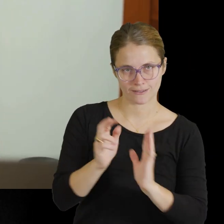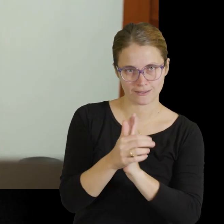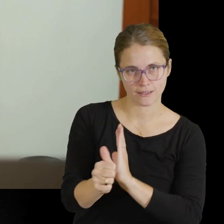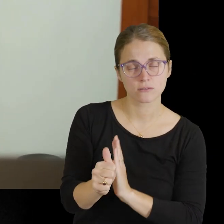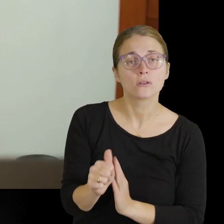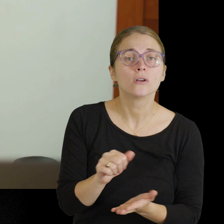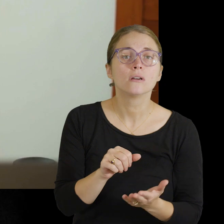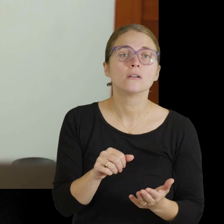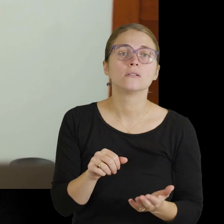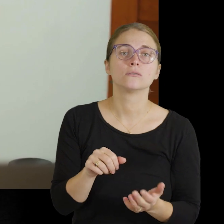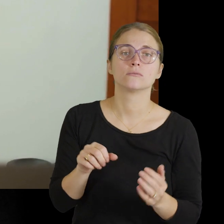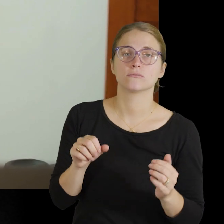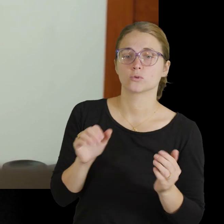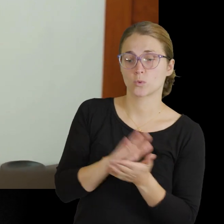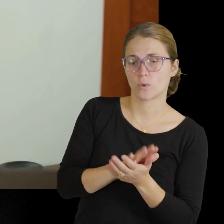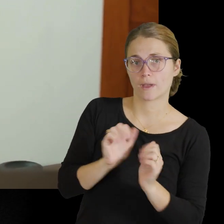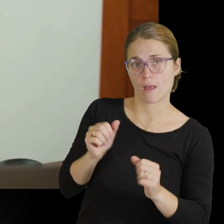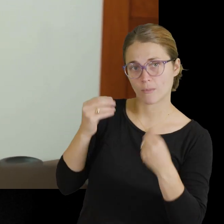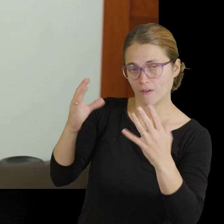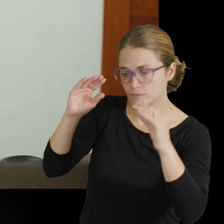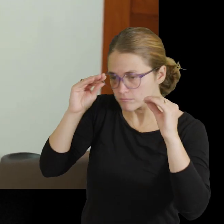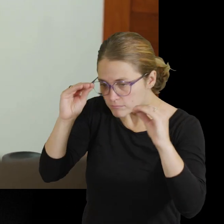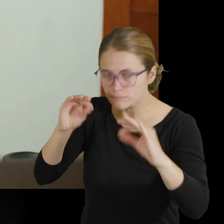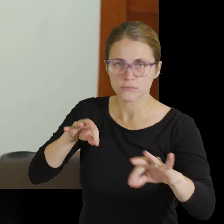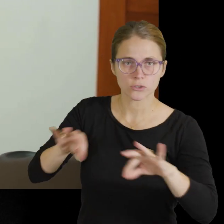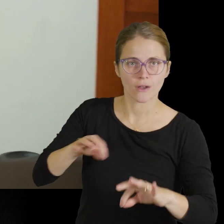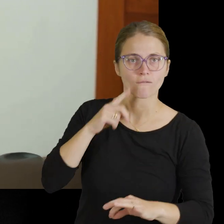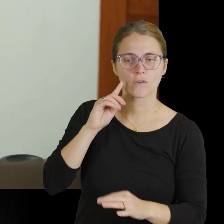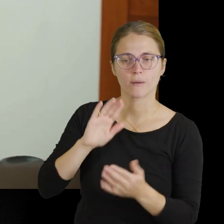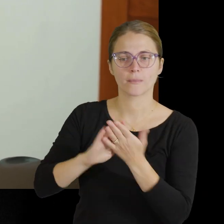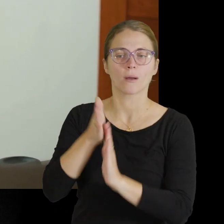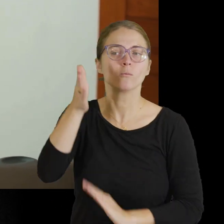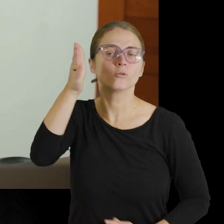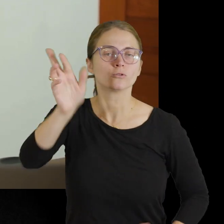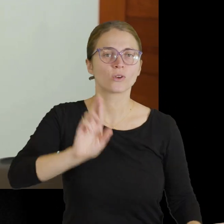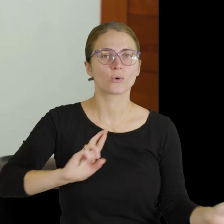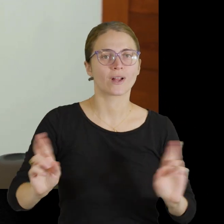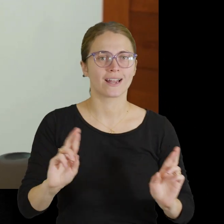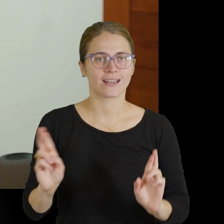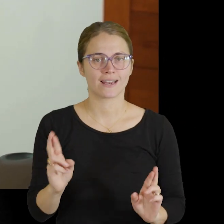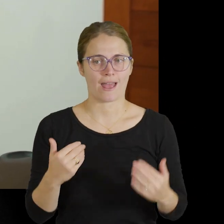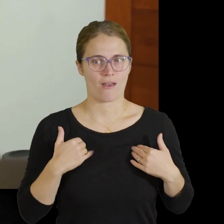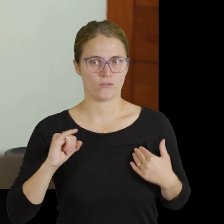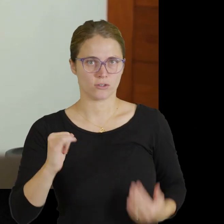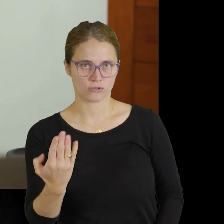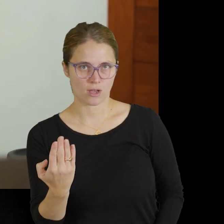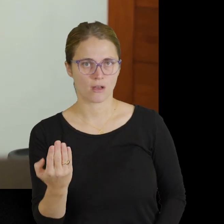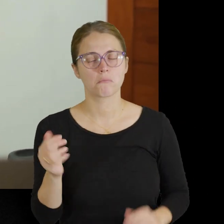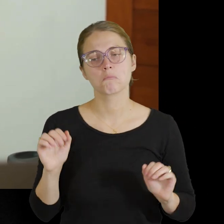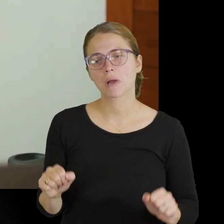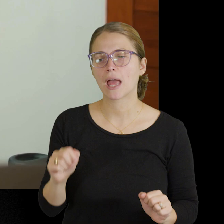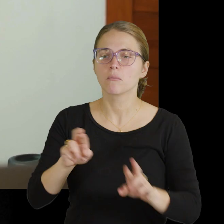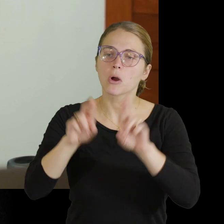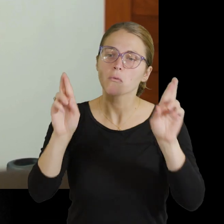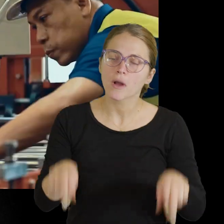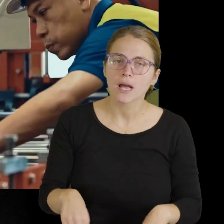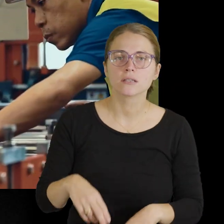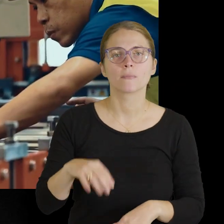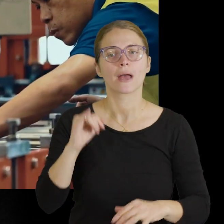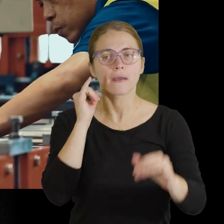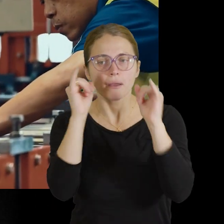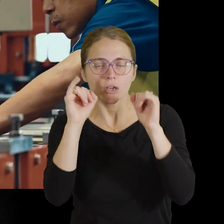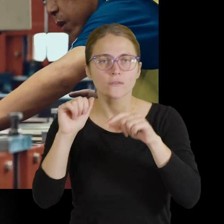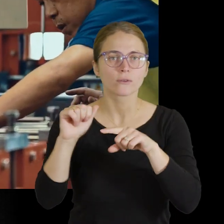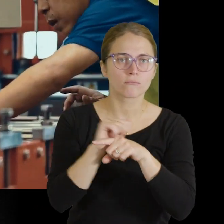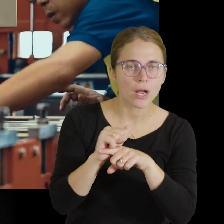prepare a student to have a job in the future. For some students, this can mean help exploring career options or preparing a resume. For others, job